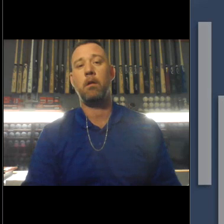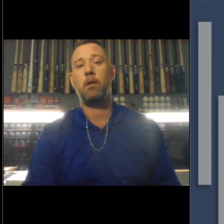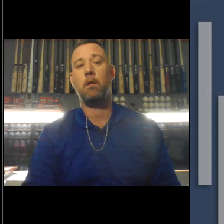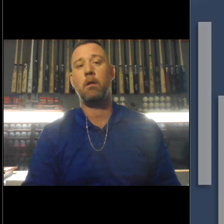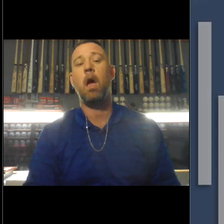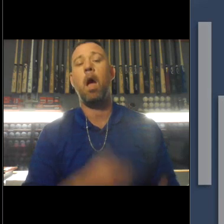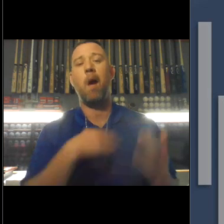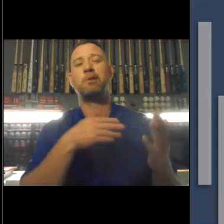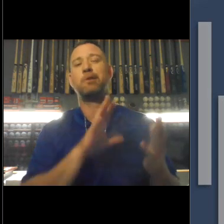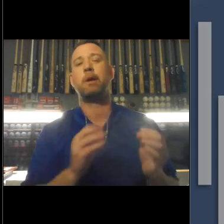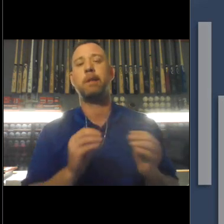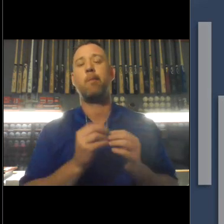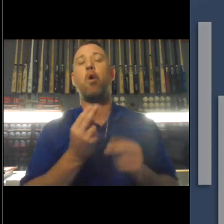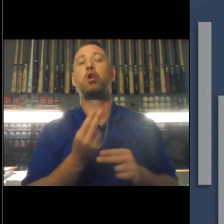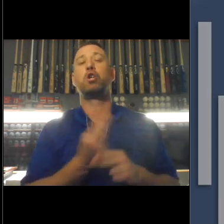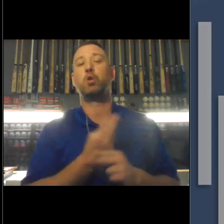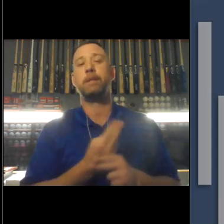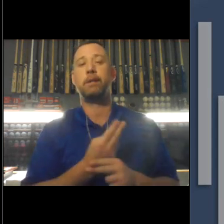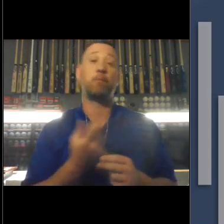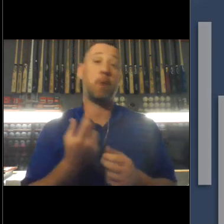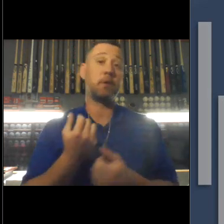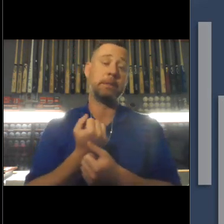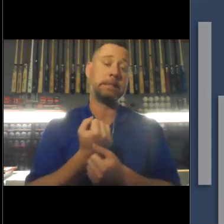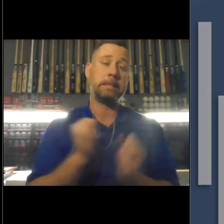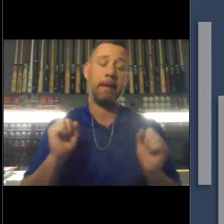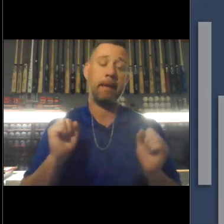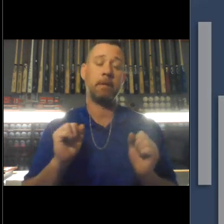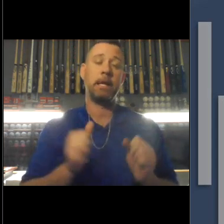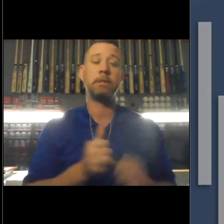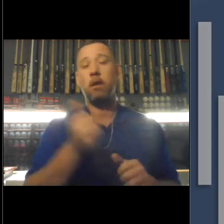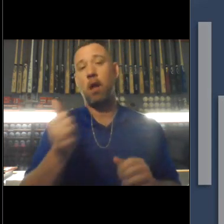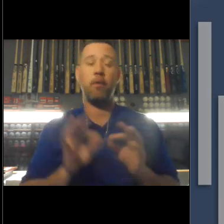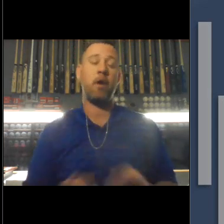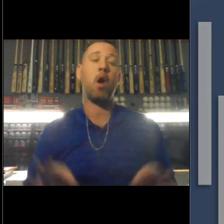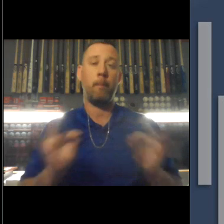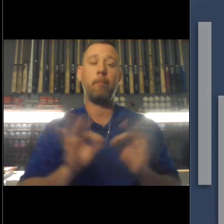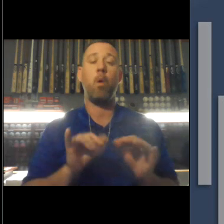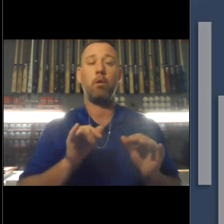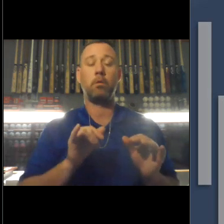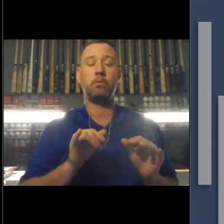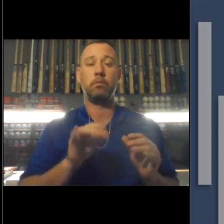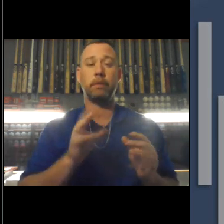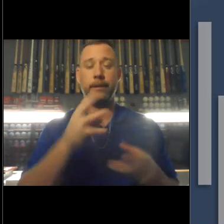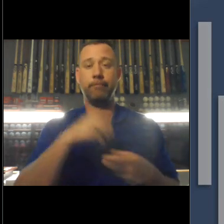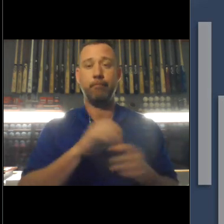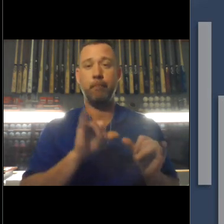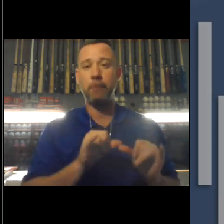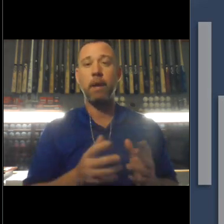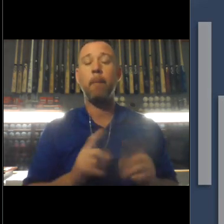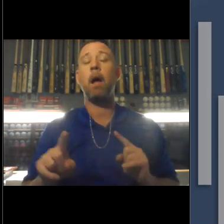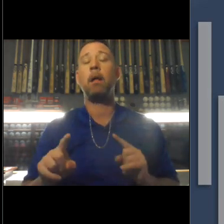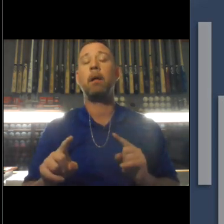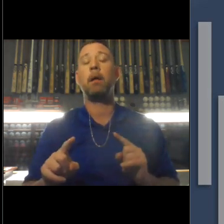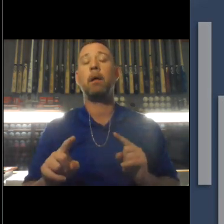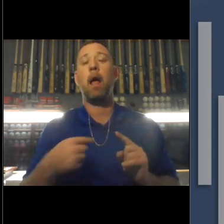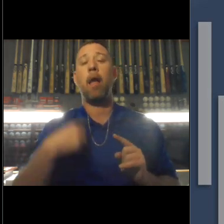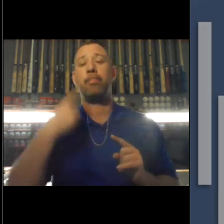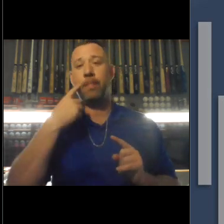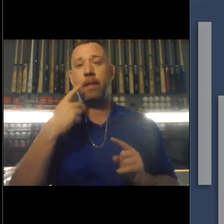but safety is also another very important metric. But I think that the